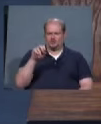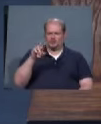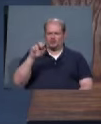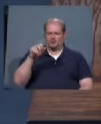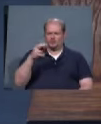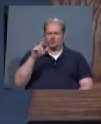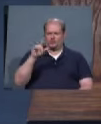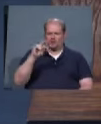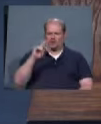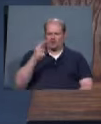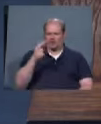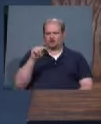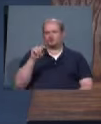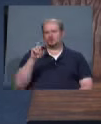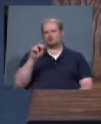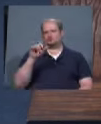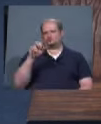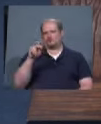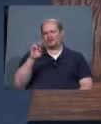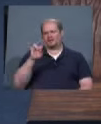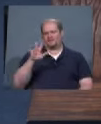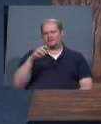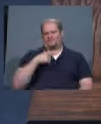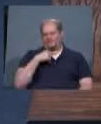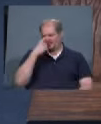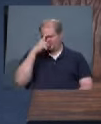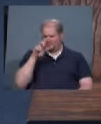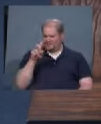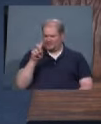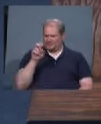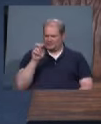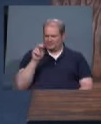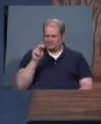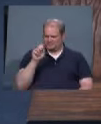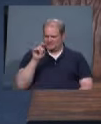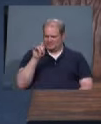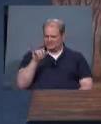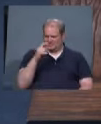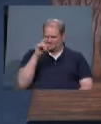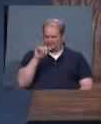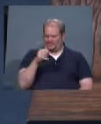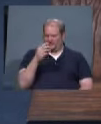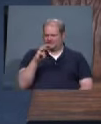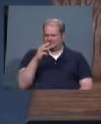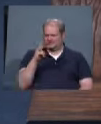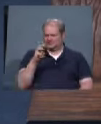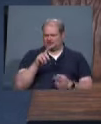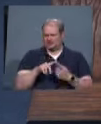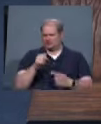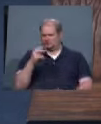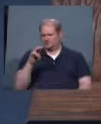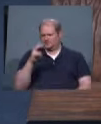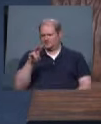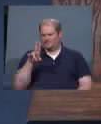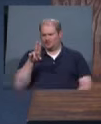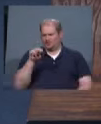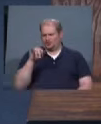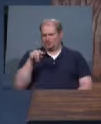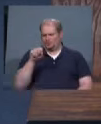referred to as Track 75, I think the density of that was 16 or 17 units per